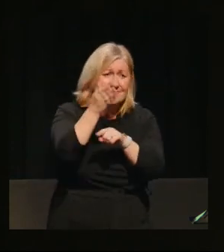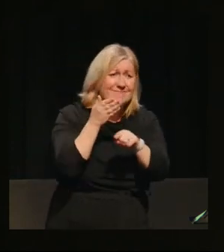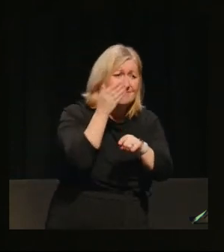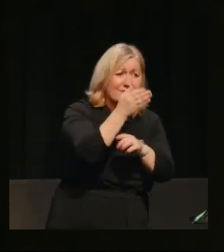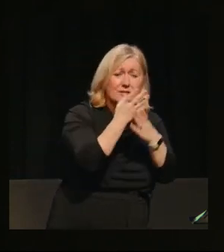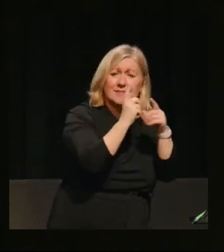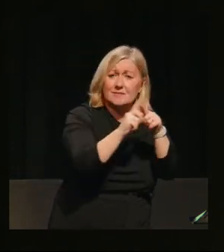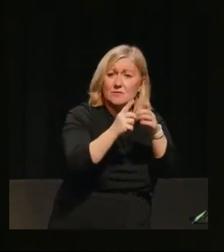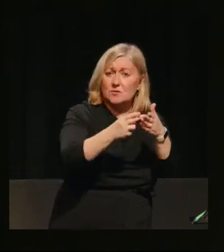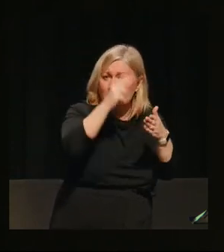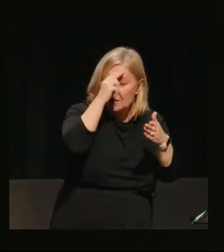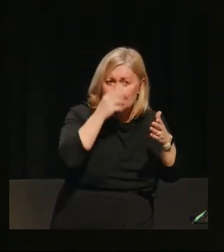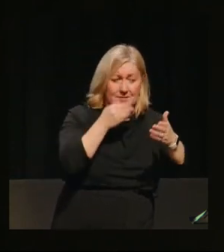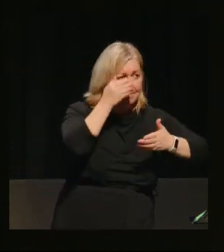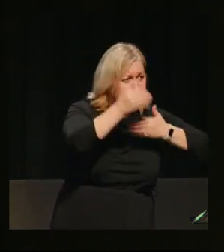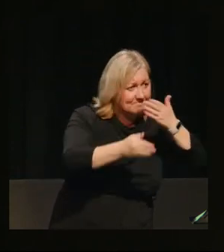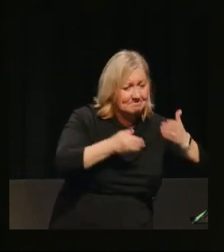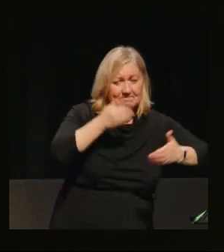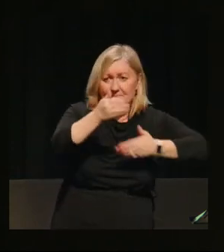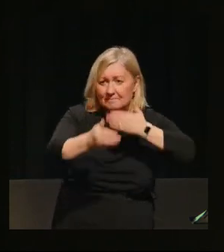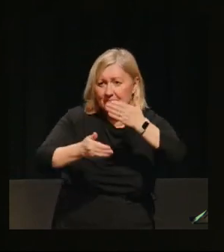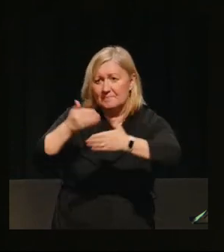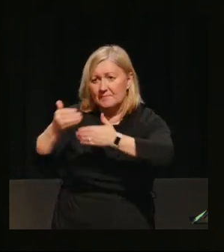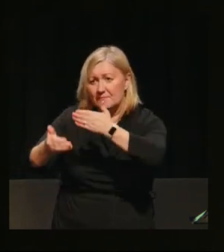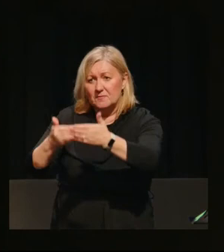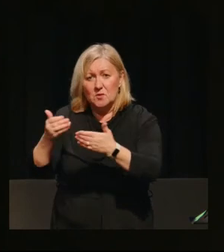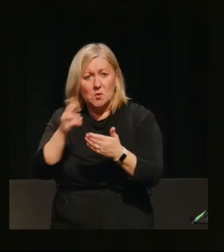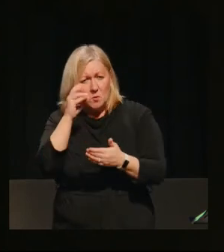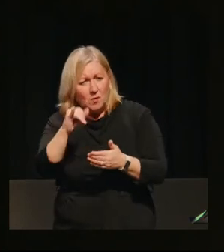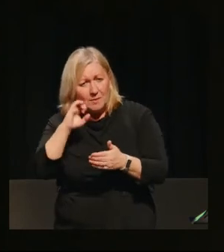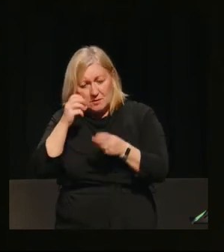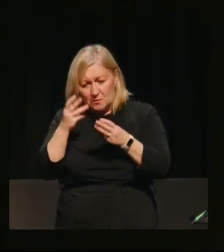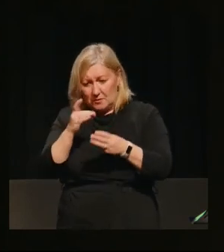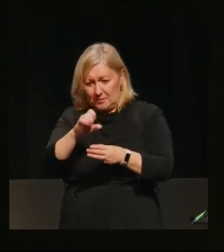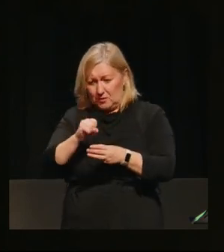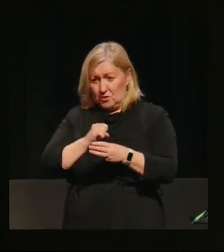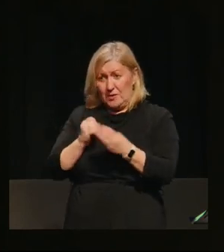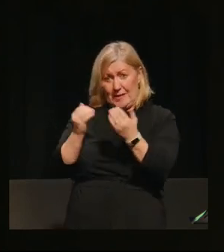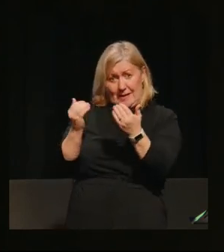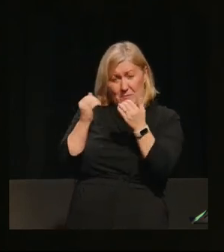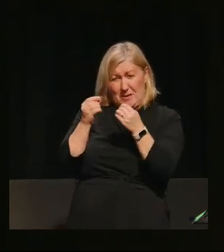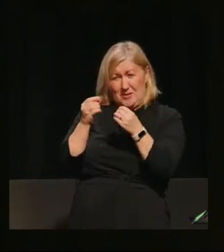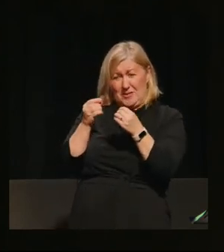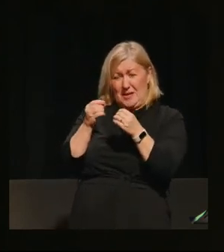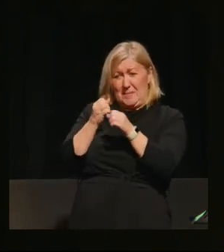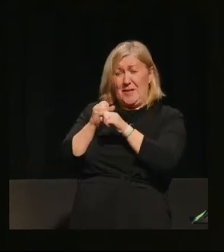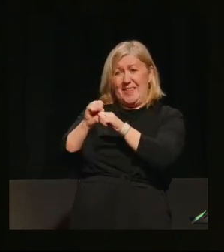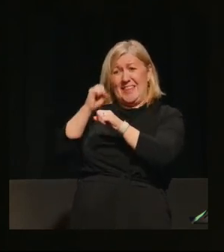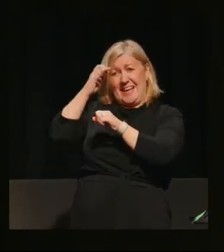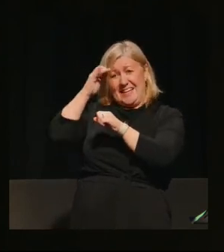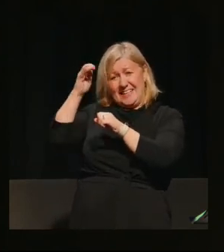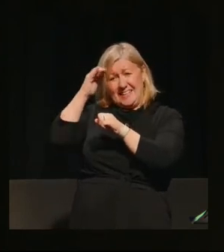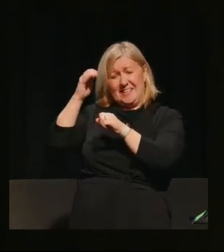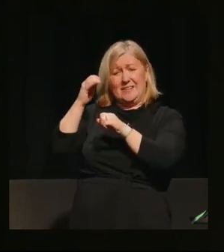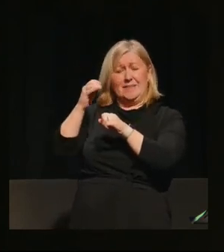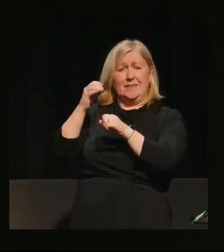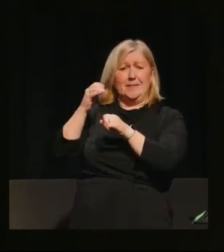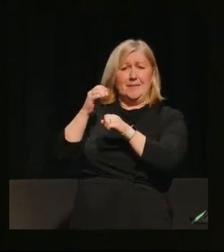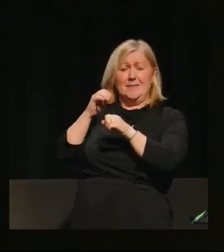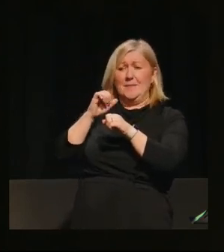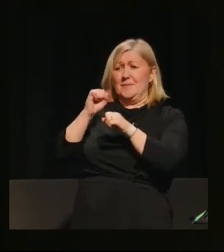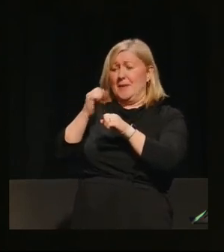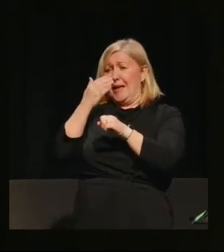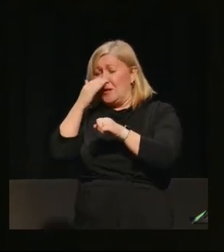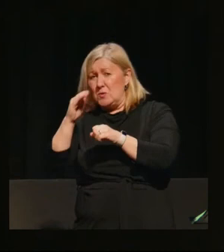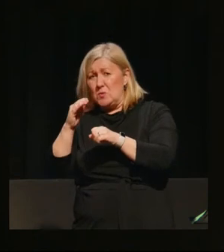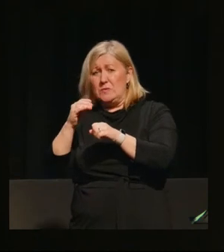future generations understand and recognise the ideologies, the actions and beliefs that led to atrocities such